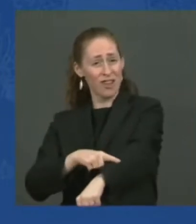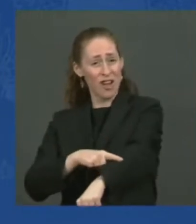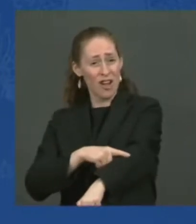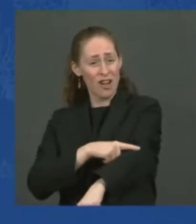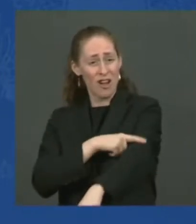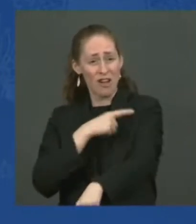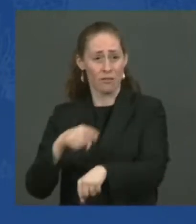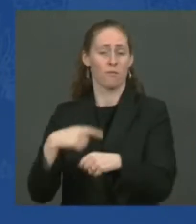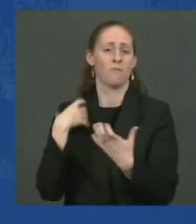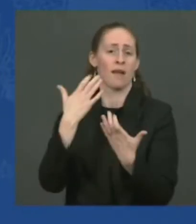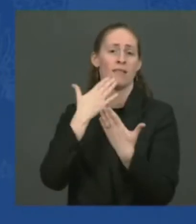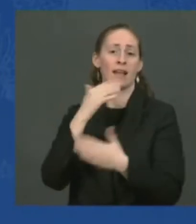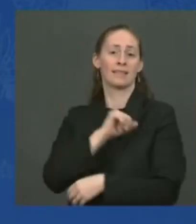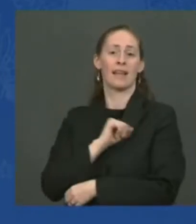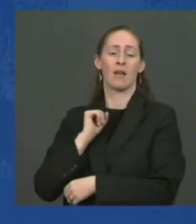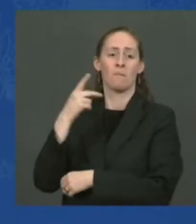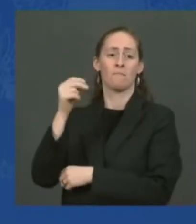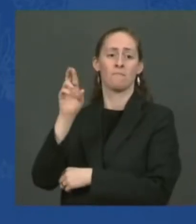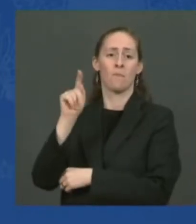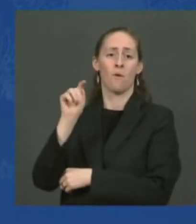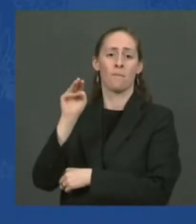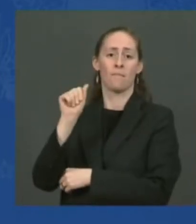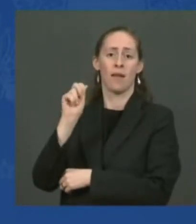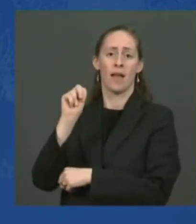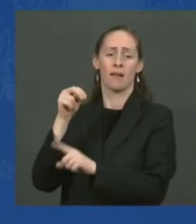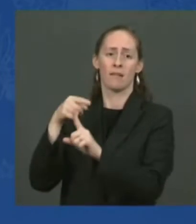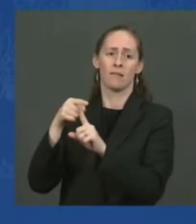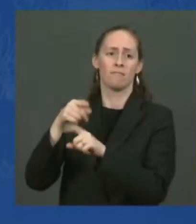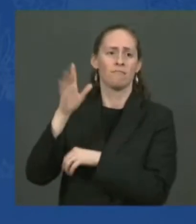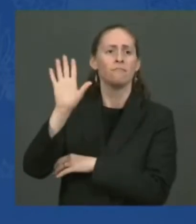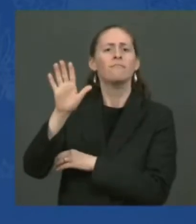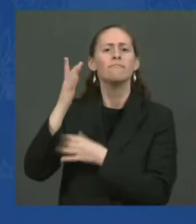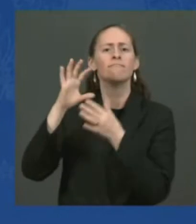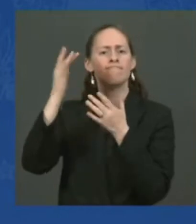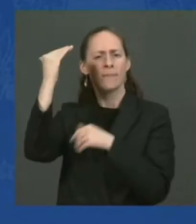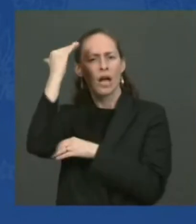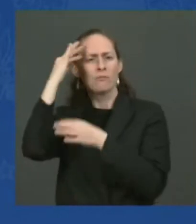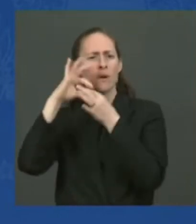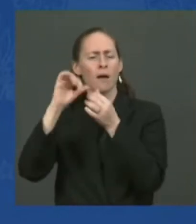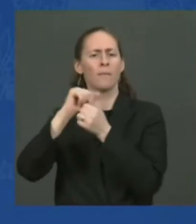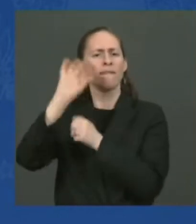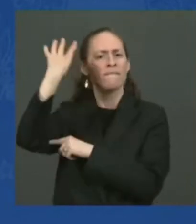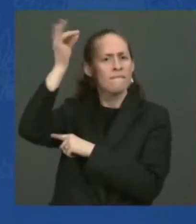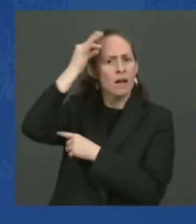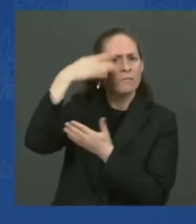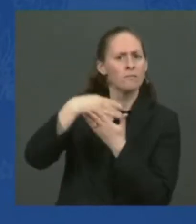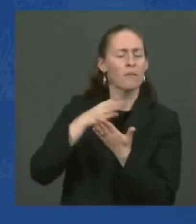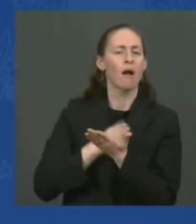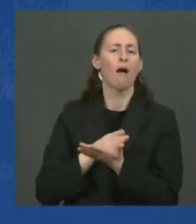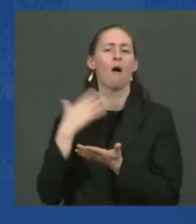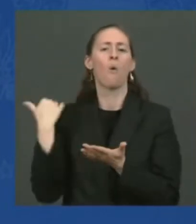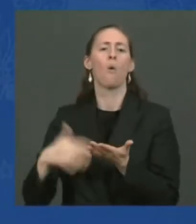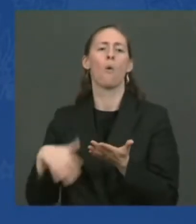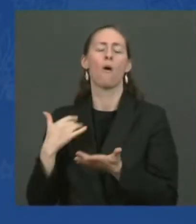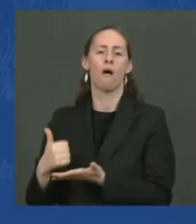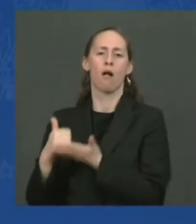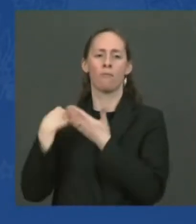federal budget is matched only by his steadfast commitment to delivering on this priority for America.